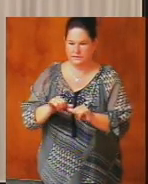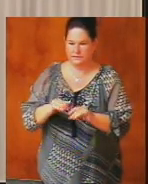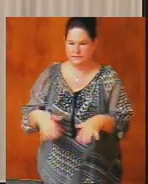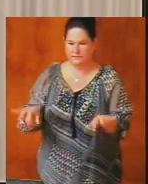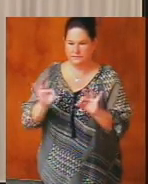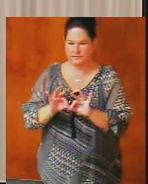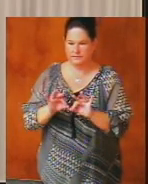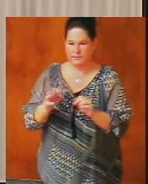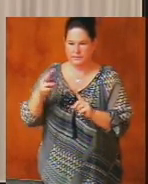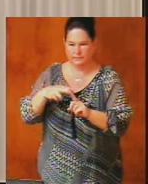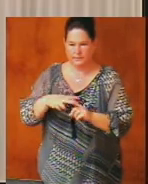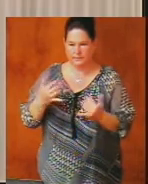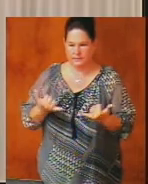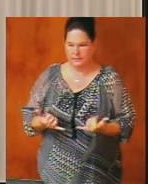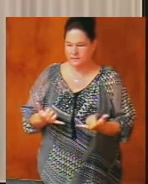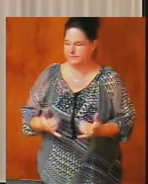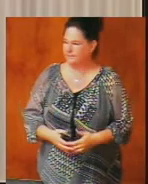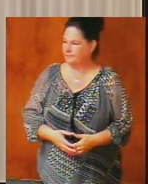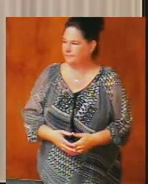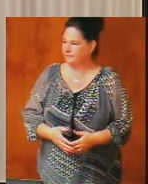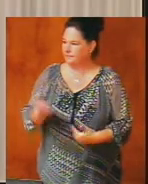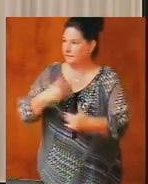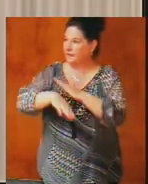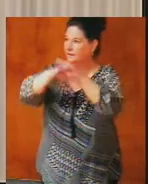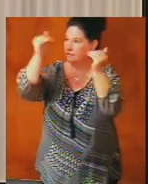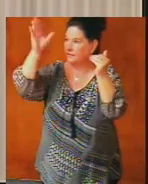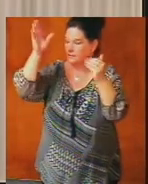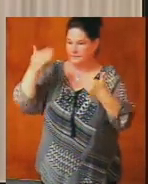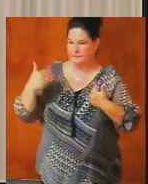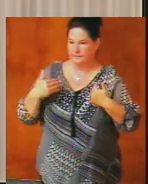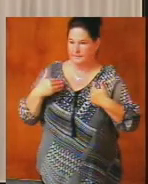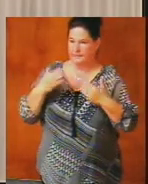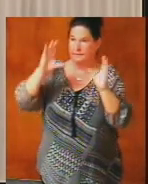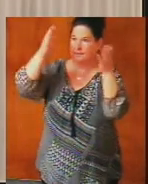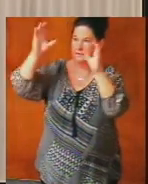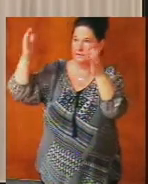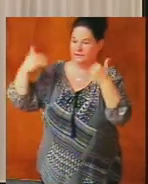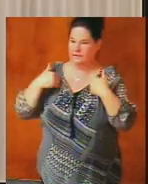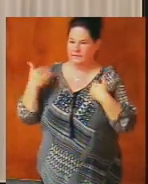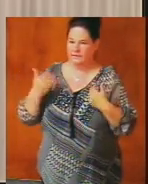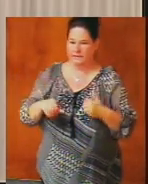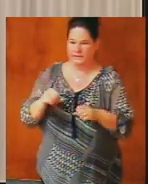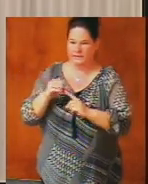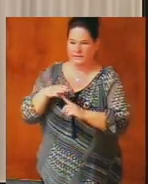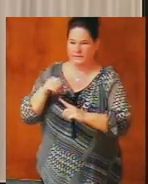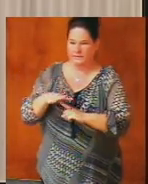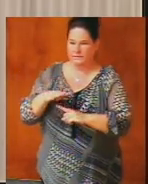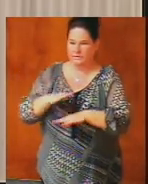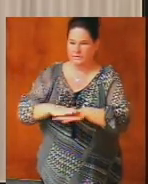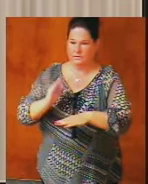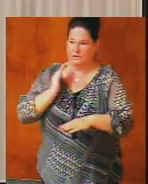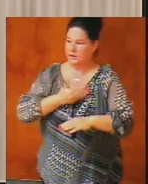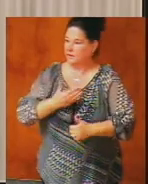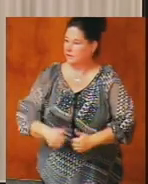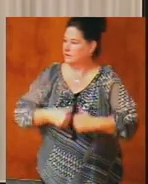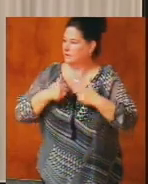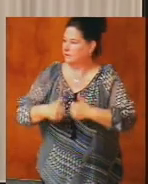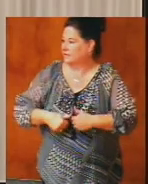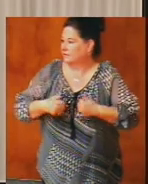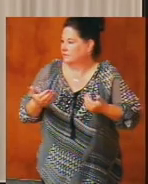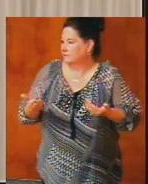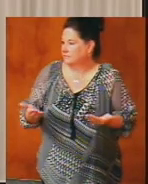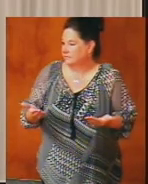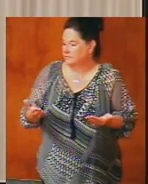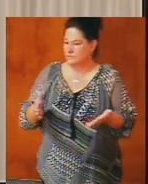today. Do the heavenly bodies have any influence over our lives? Well,